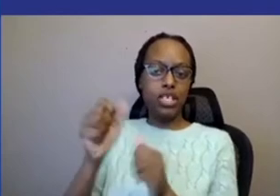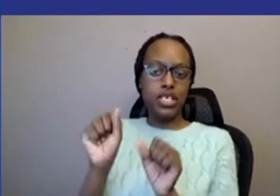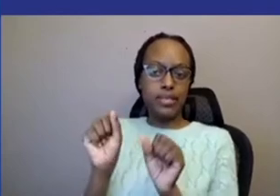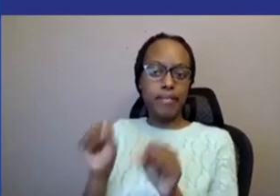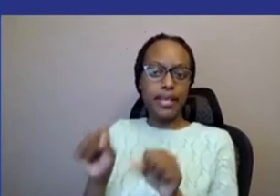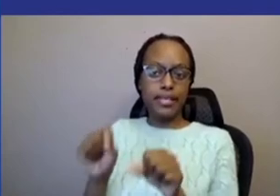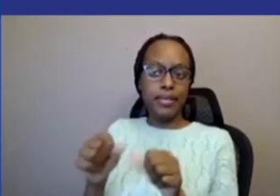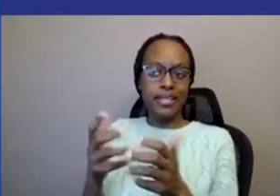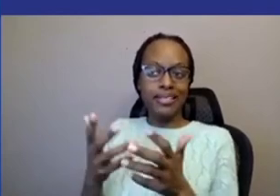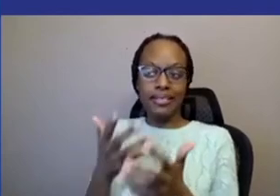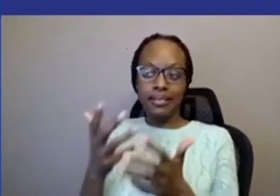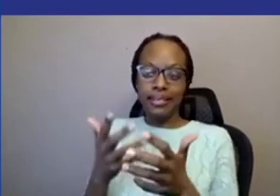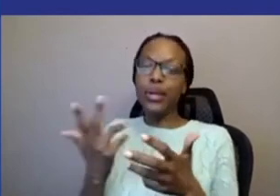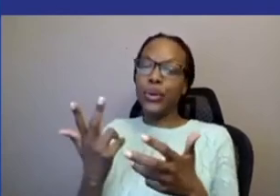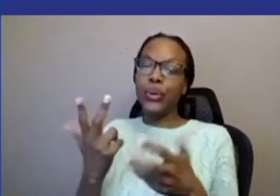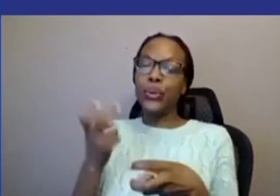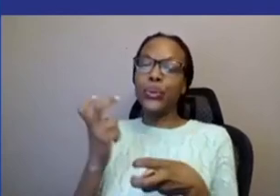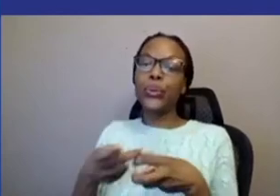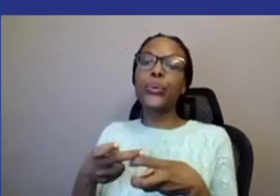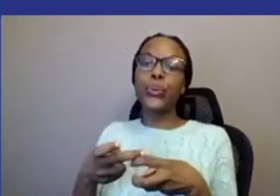task.